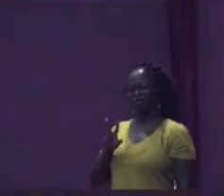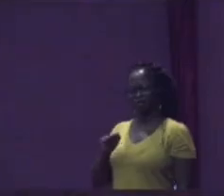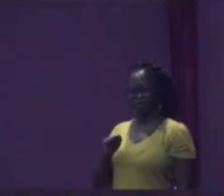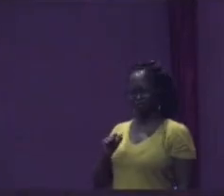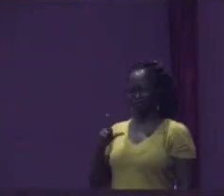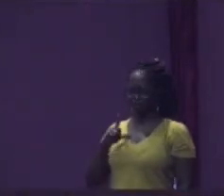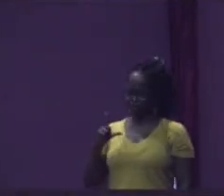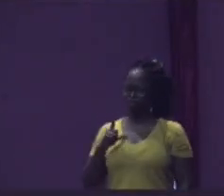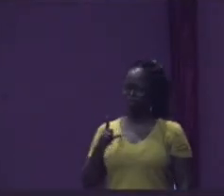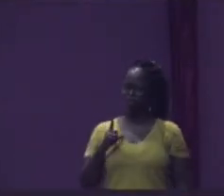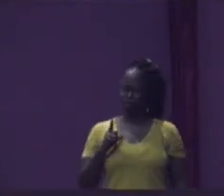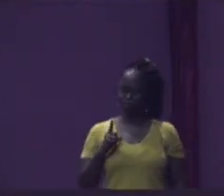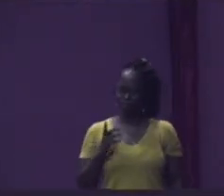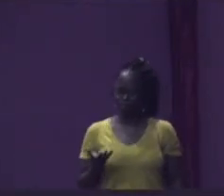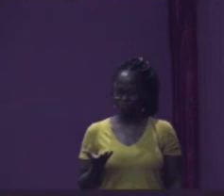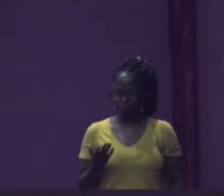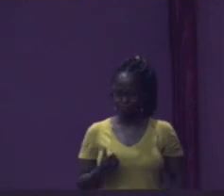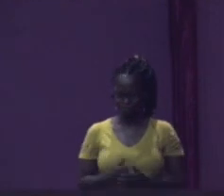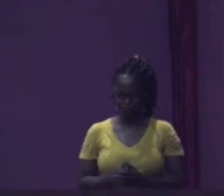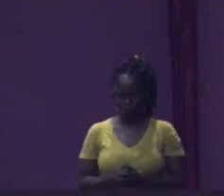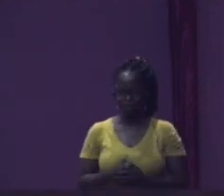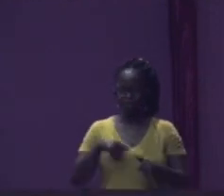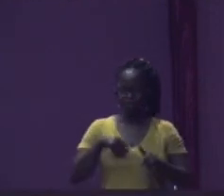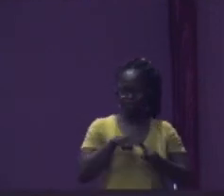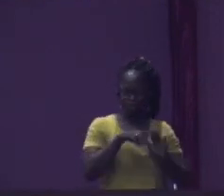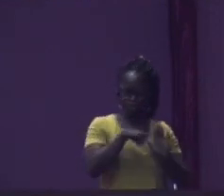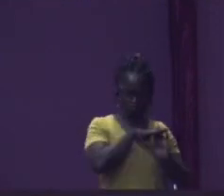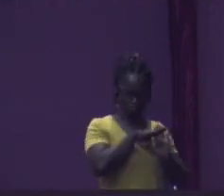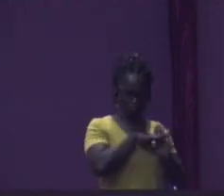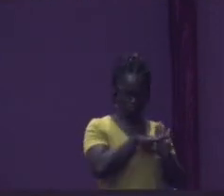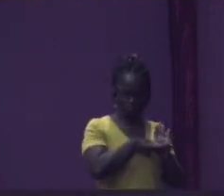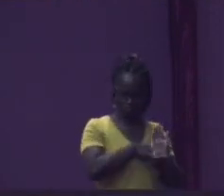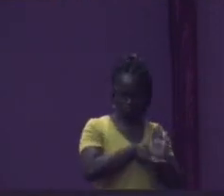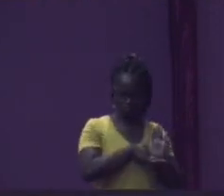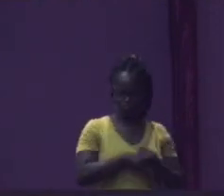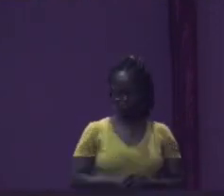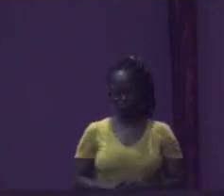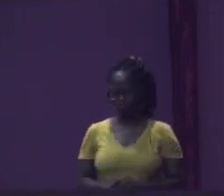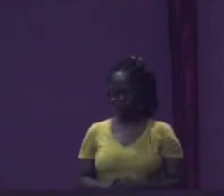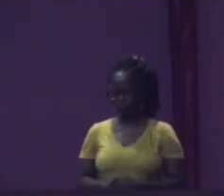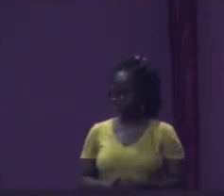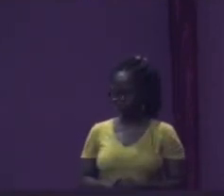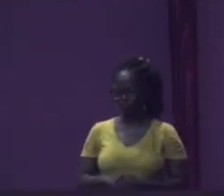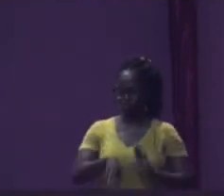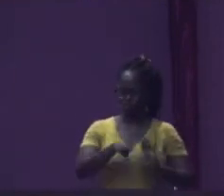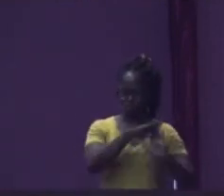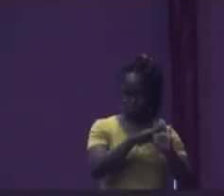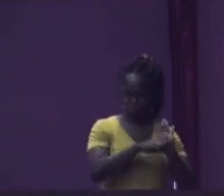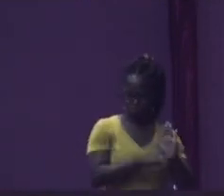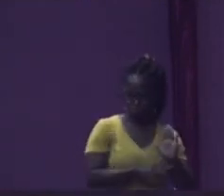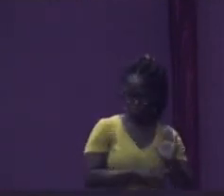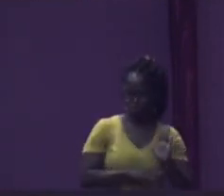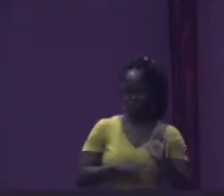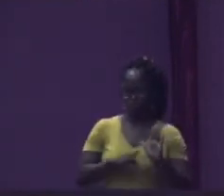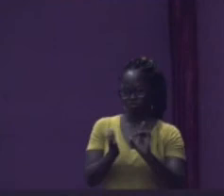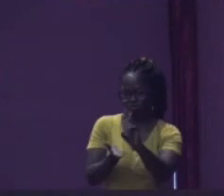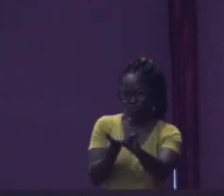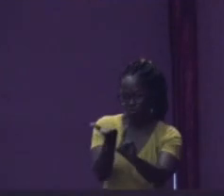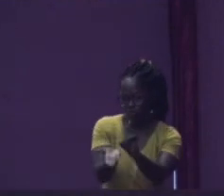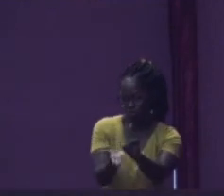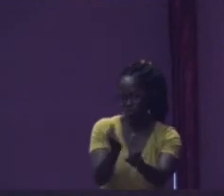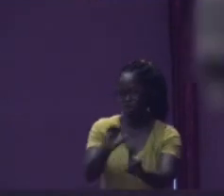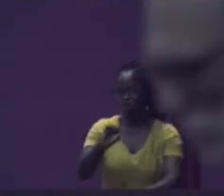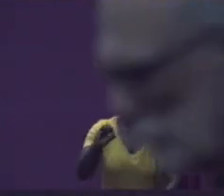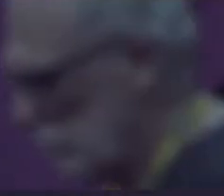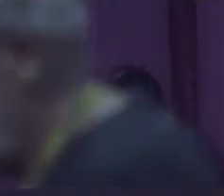The programs that are by the midwives or non-governmental